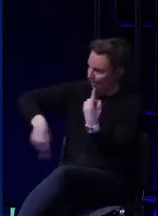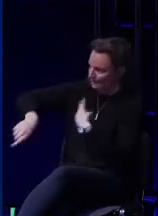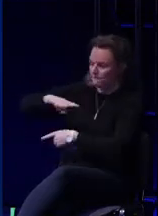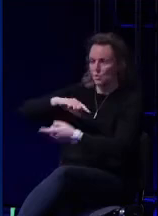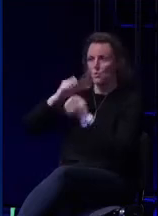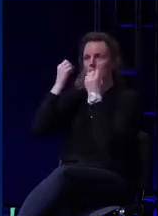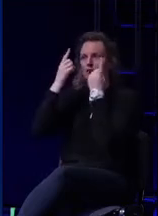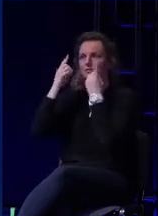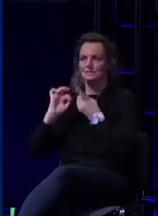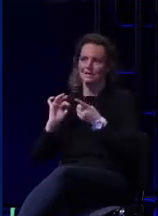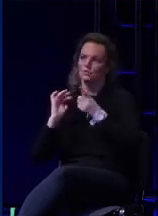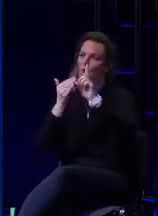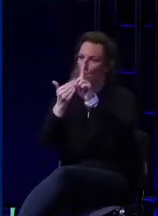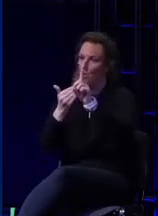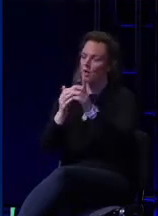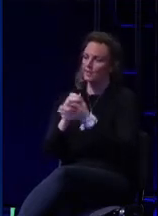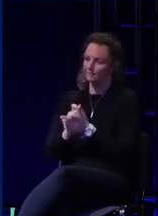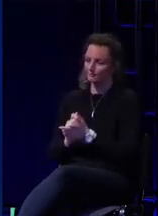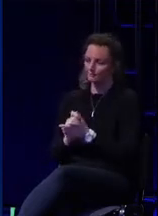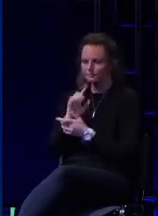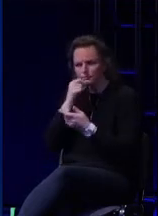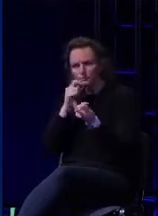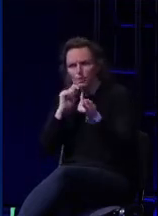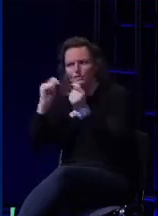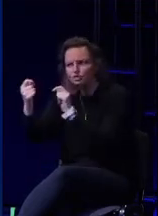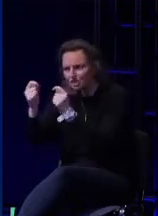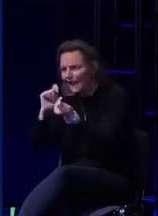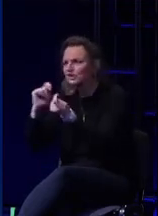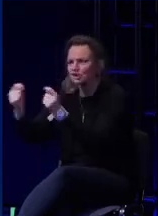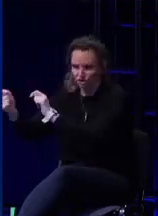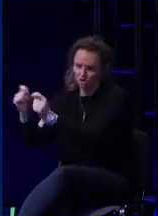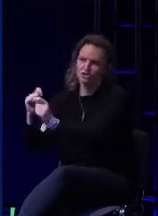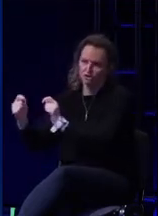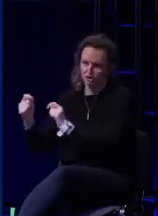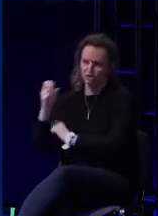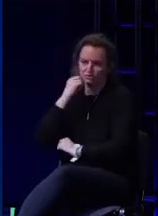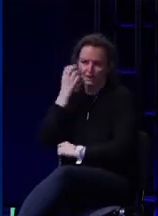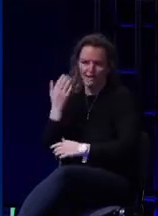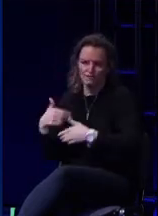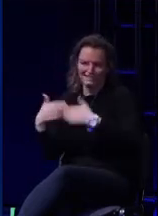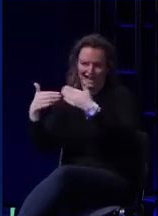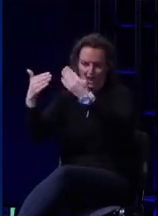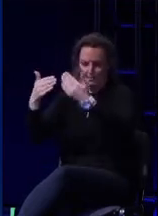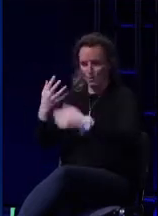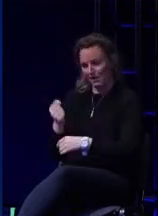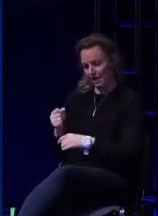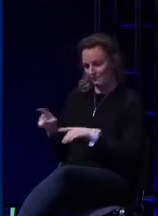goal is, you know, and of course that will change on a daily basis. But it's like you have the foundation.